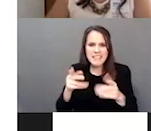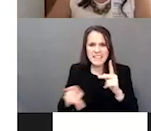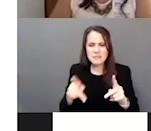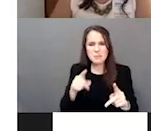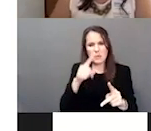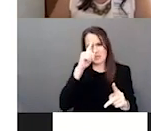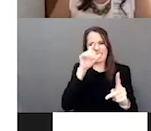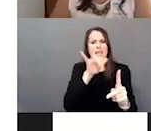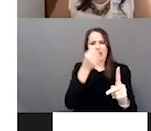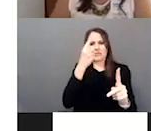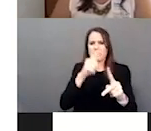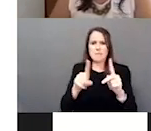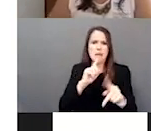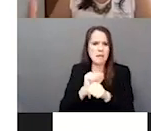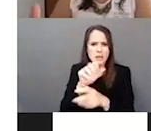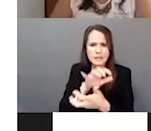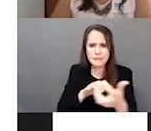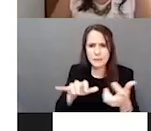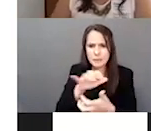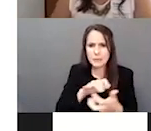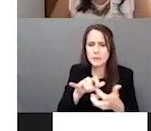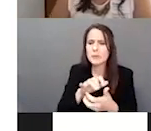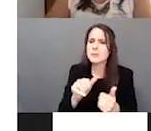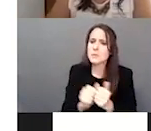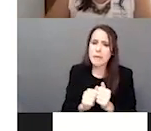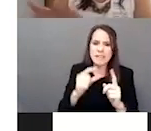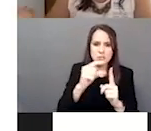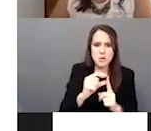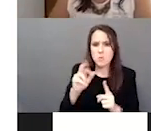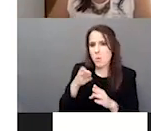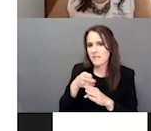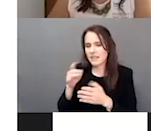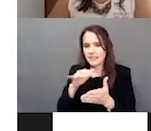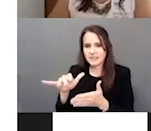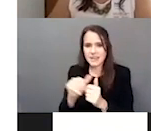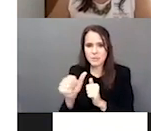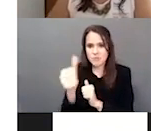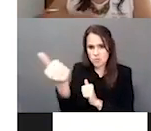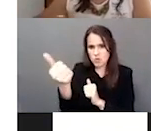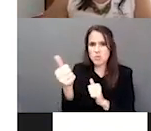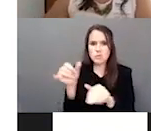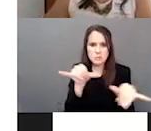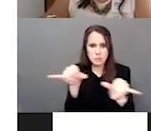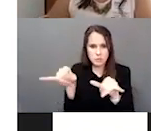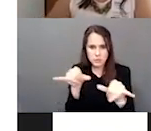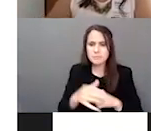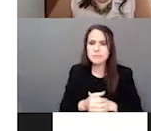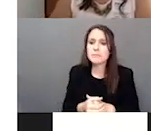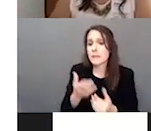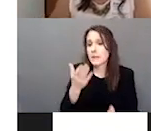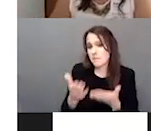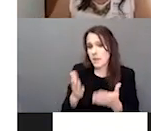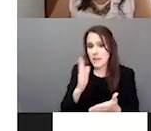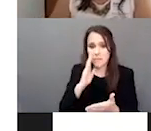confuse at these term or this field of study with other similar things that may be informing one another,